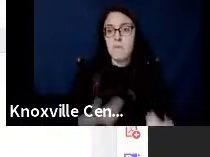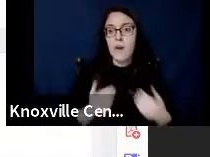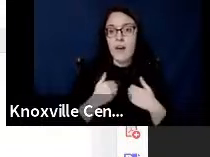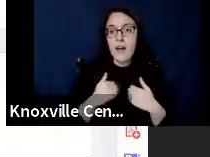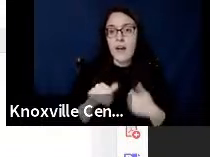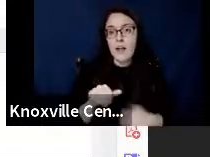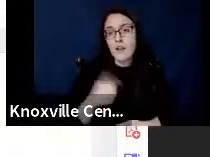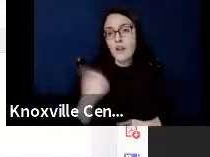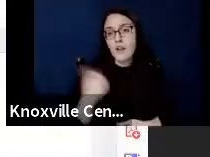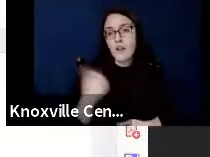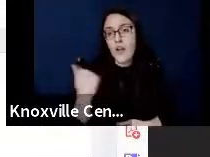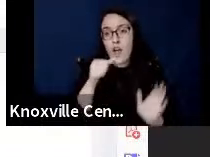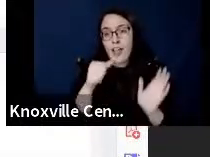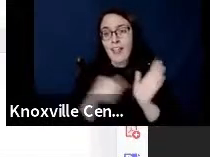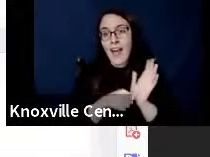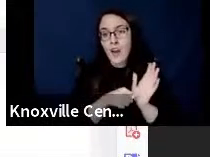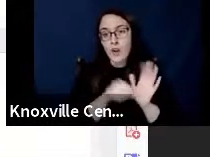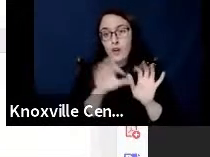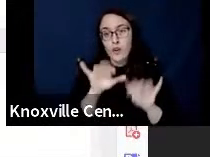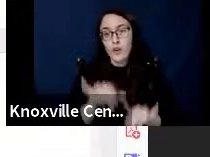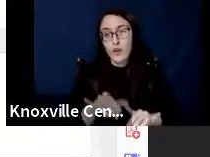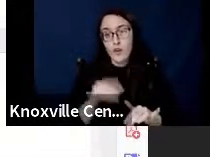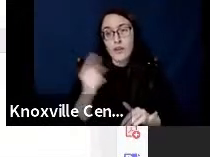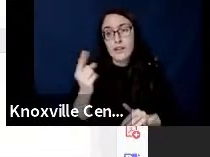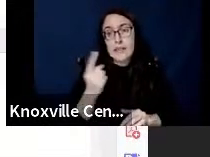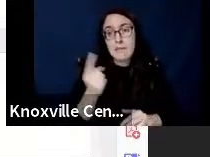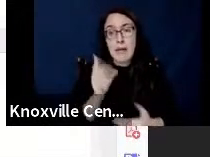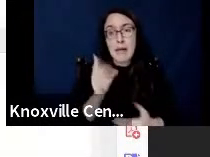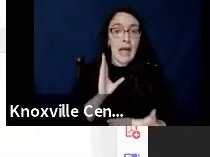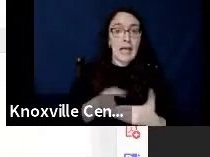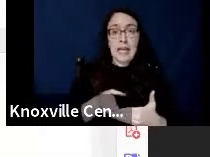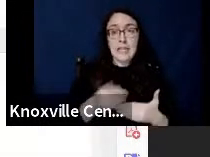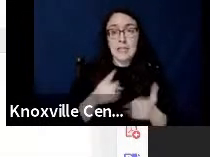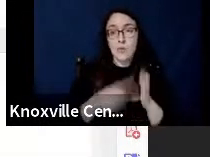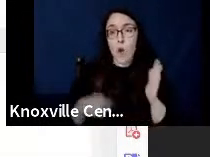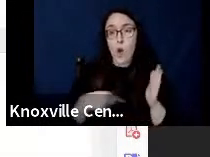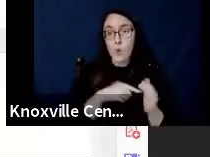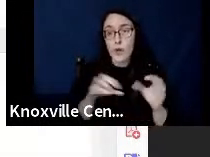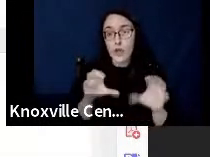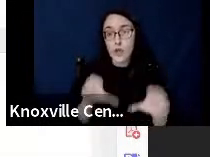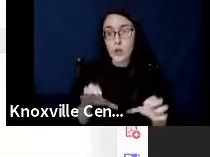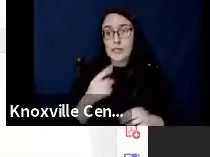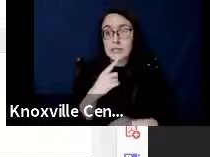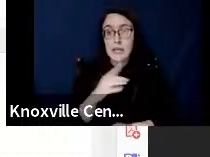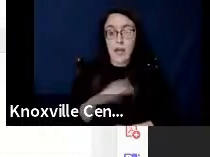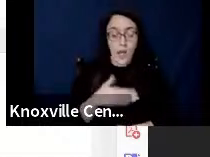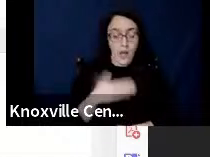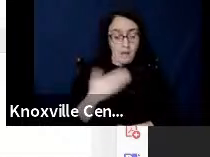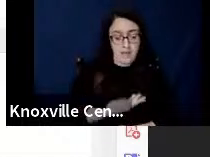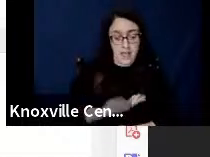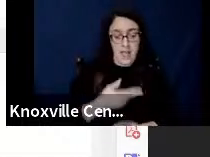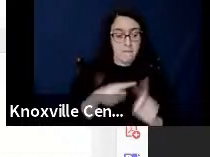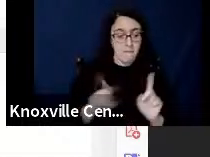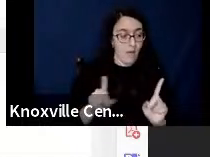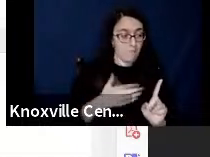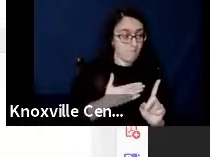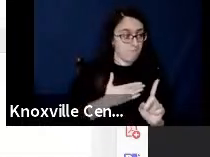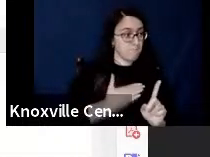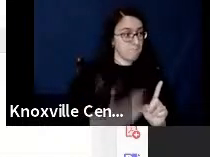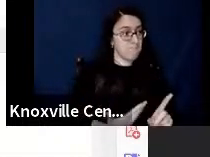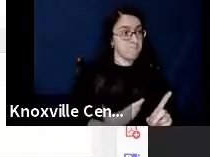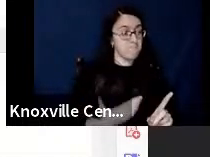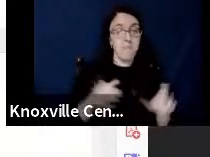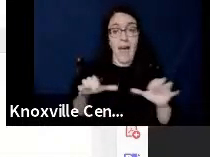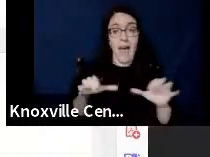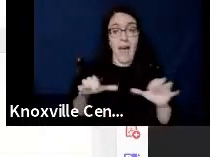another one of the letters this week where somebody was against what we were doing and not only was upset about it, but willfully